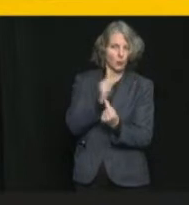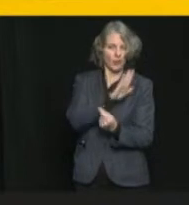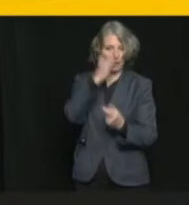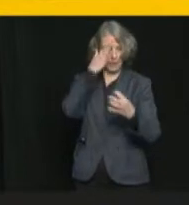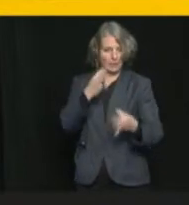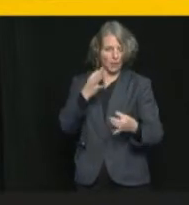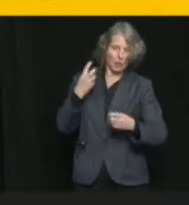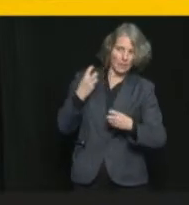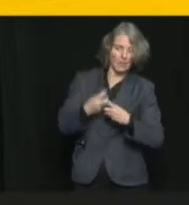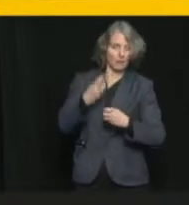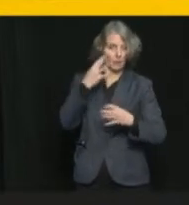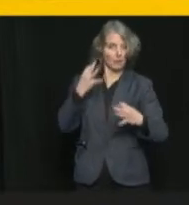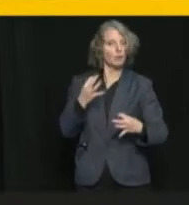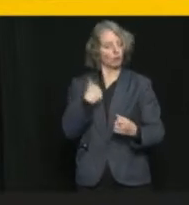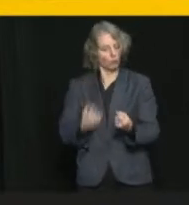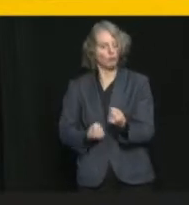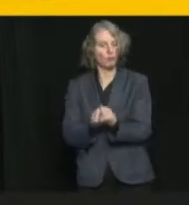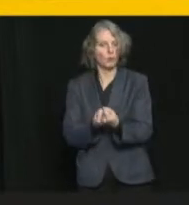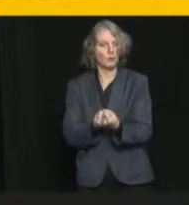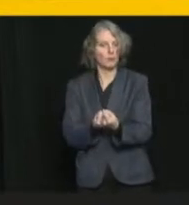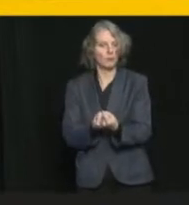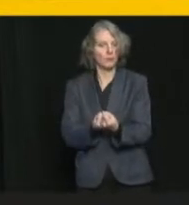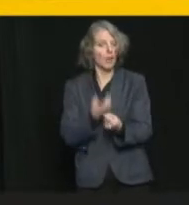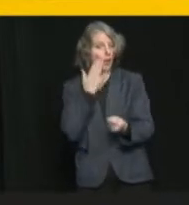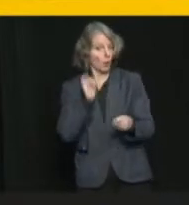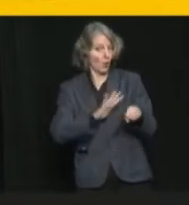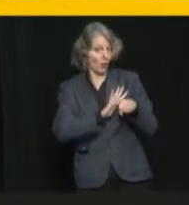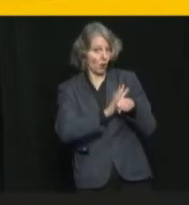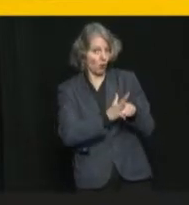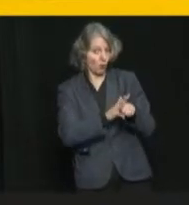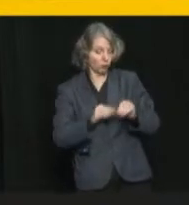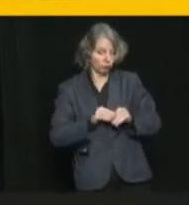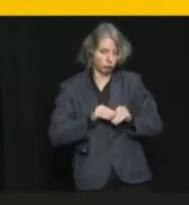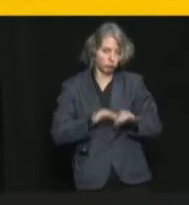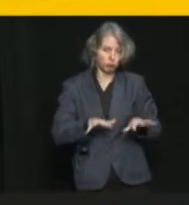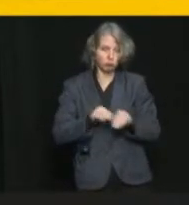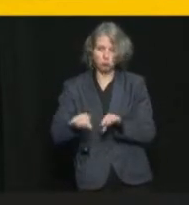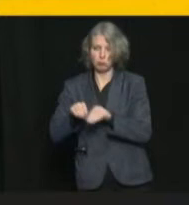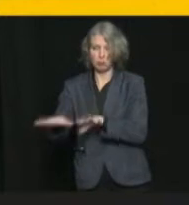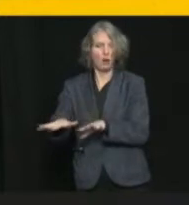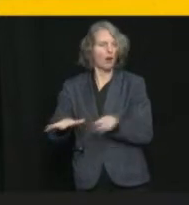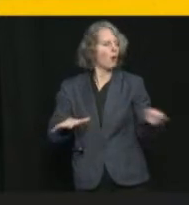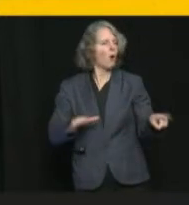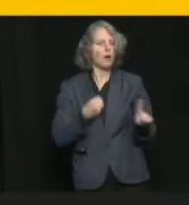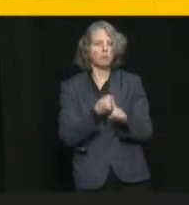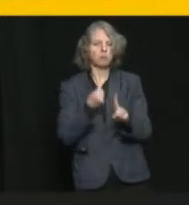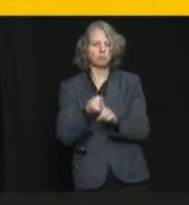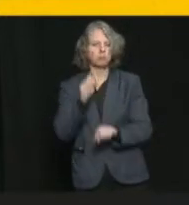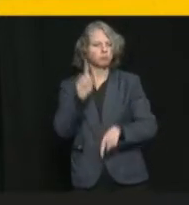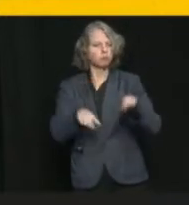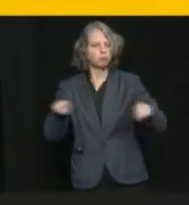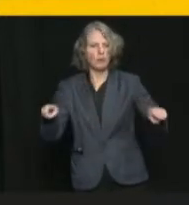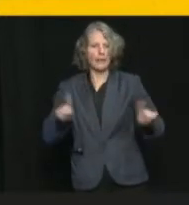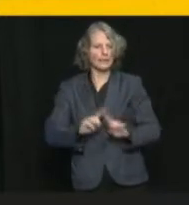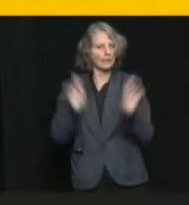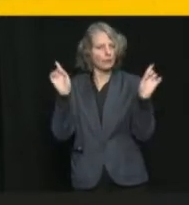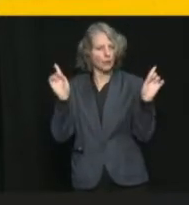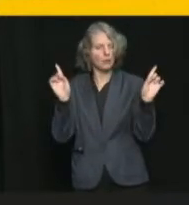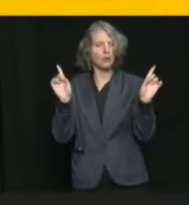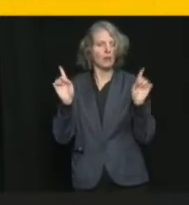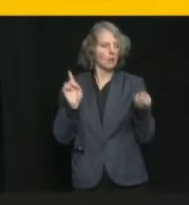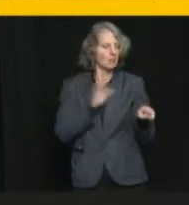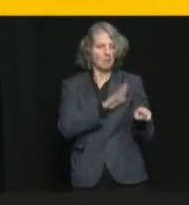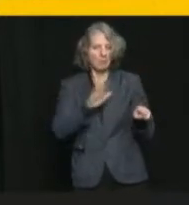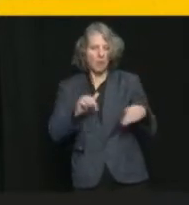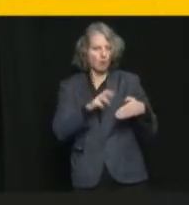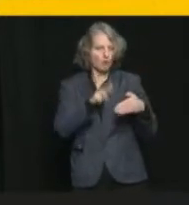make. We know that this virus has different characteristics, leads to different results throughout